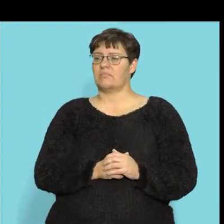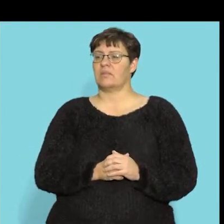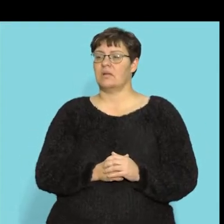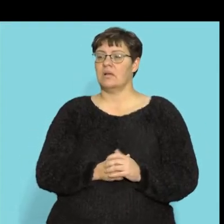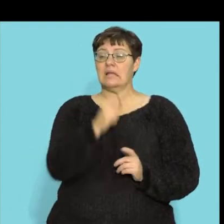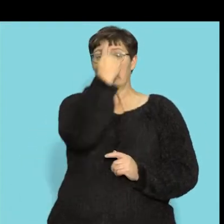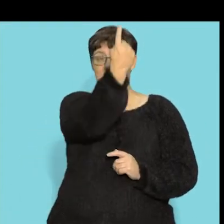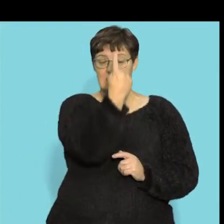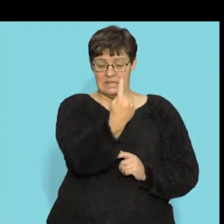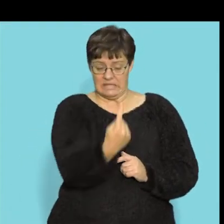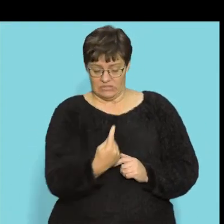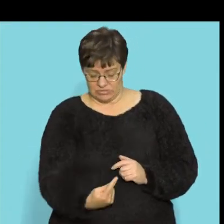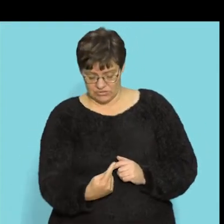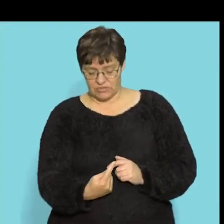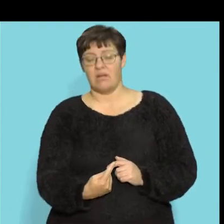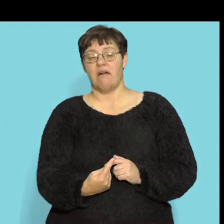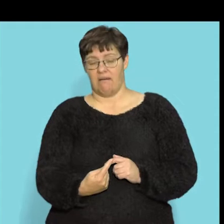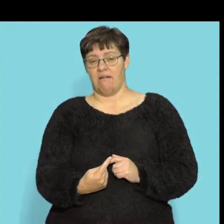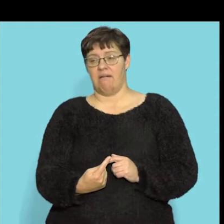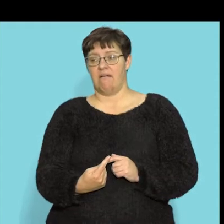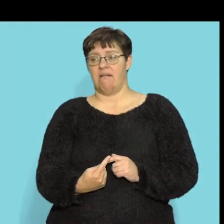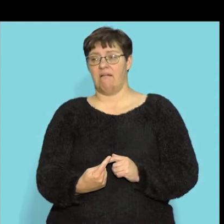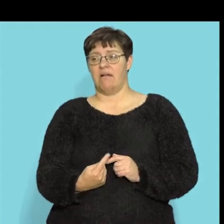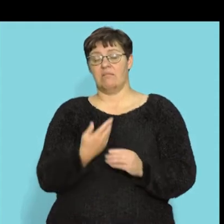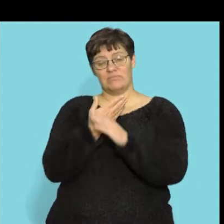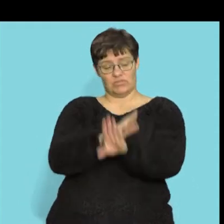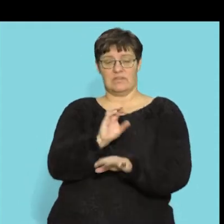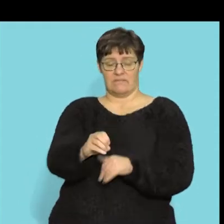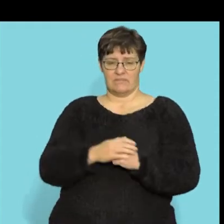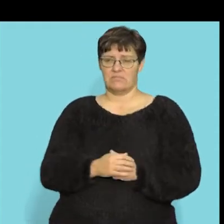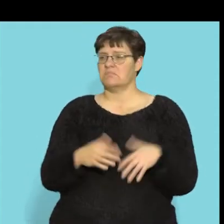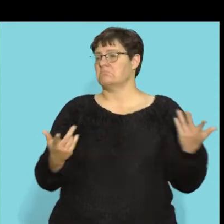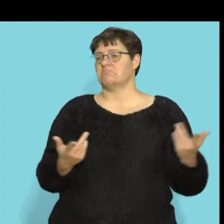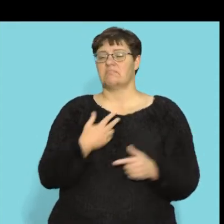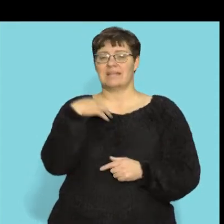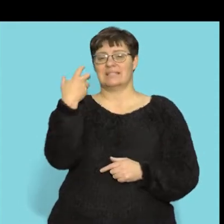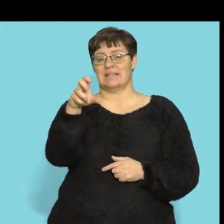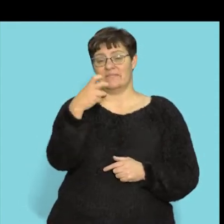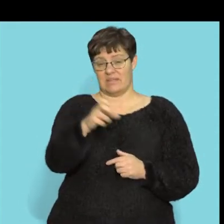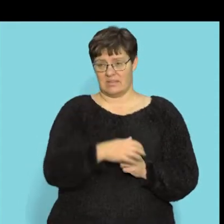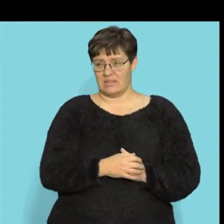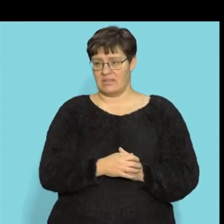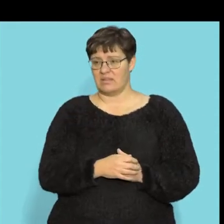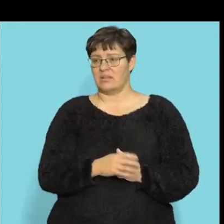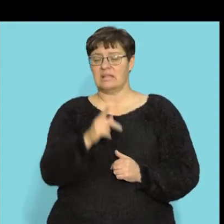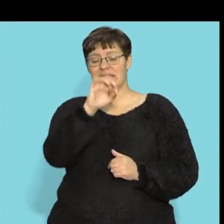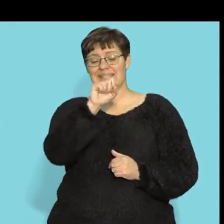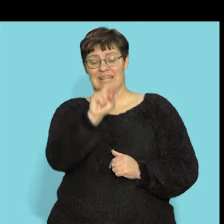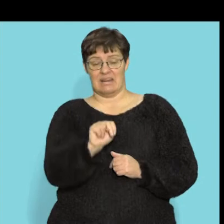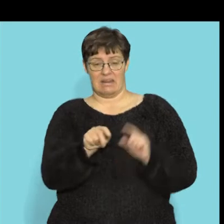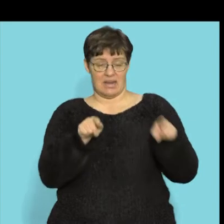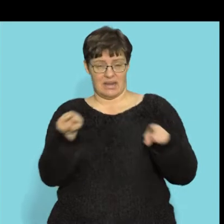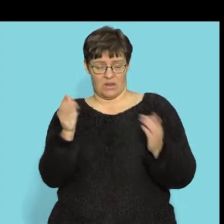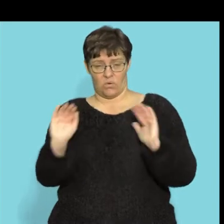offers is quite different if you check. Let's say for argument's sake we compare silver and tin. The resistance